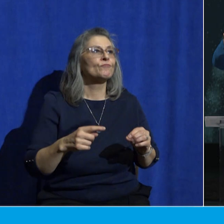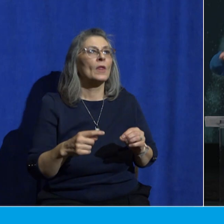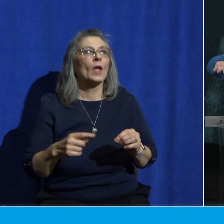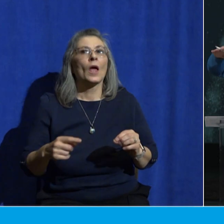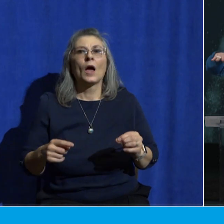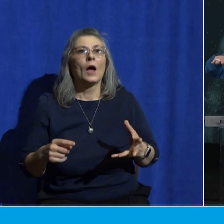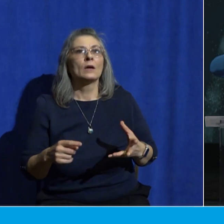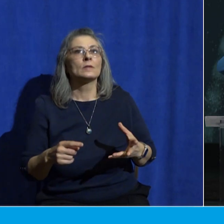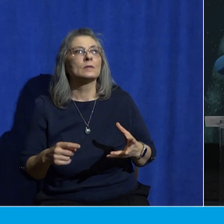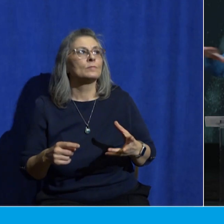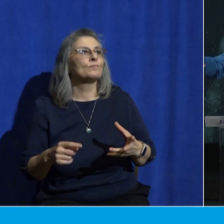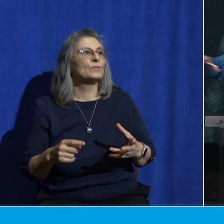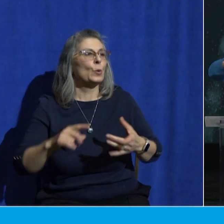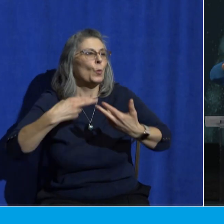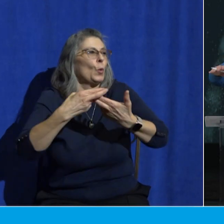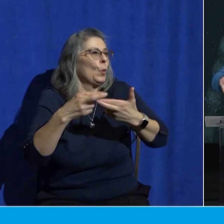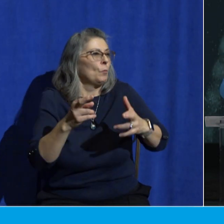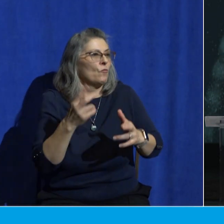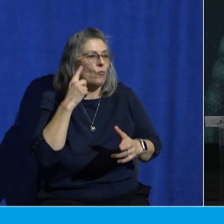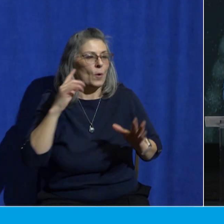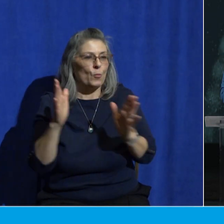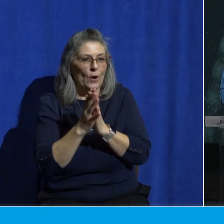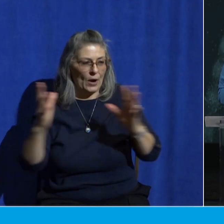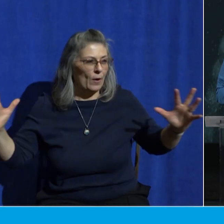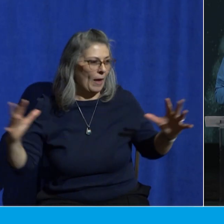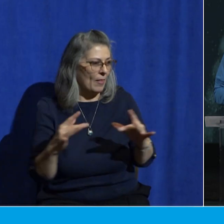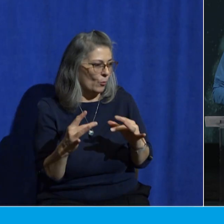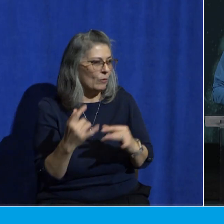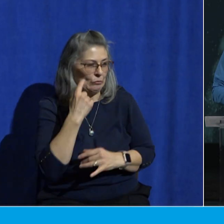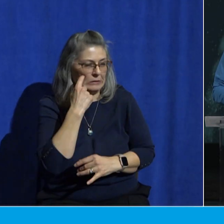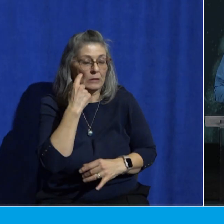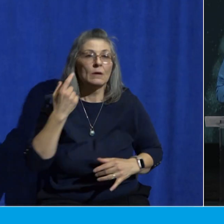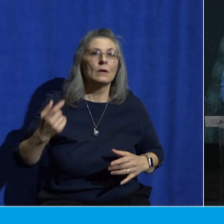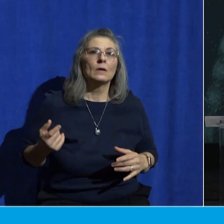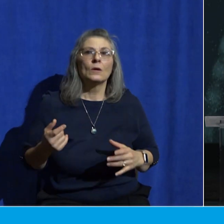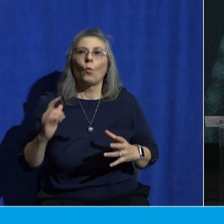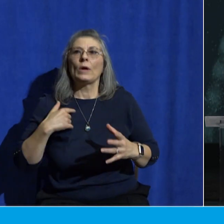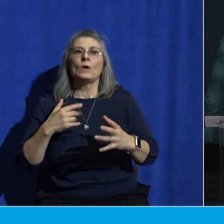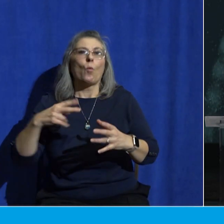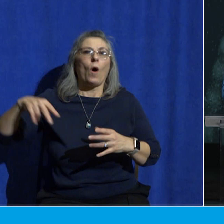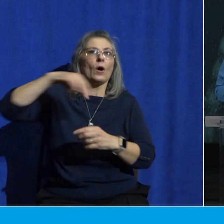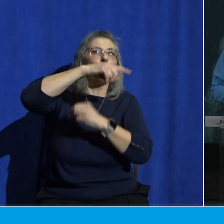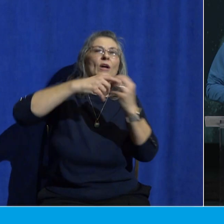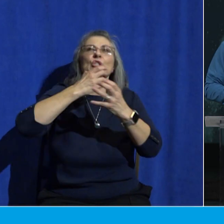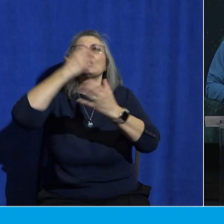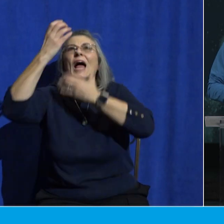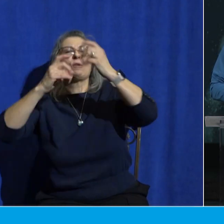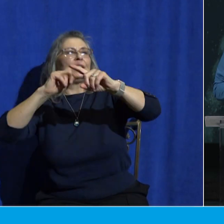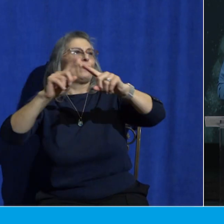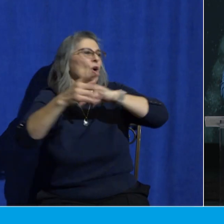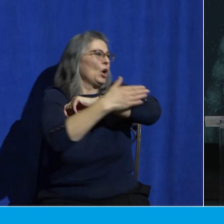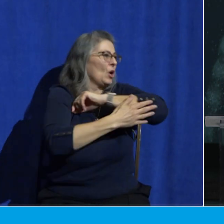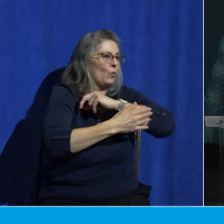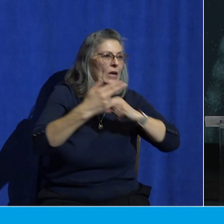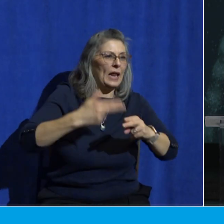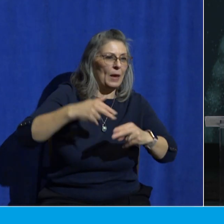nations where we had lived just in that auditorium. And it felt like we covered most of